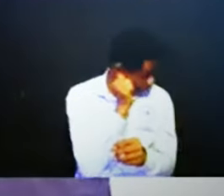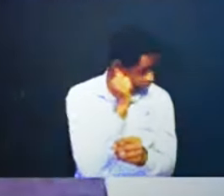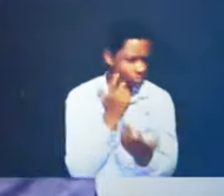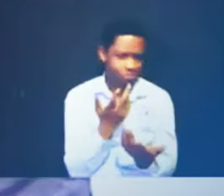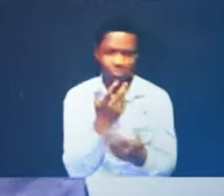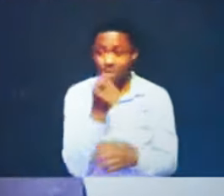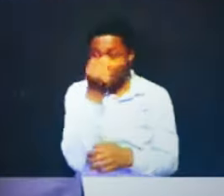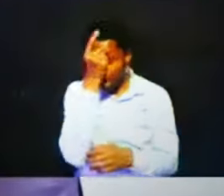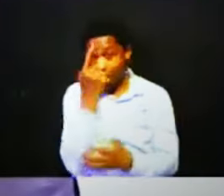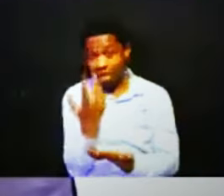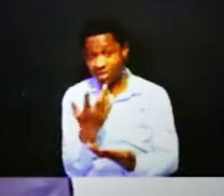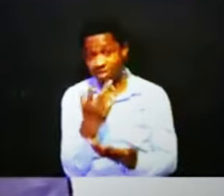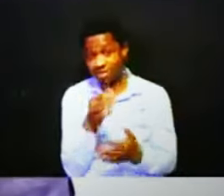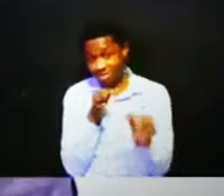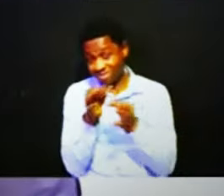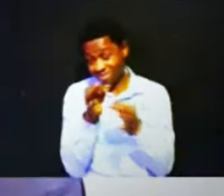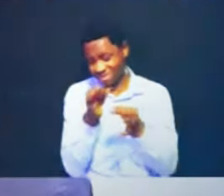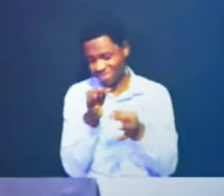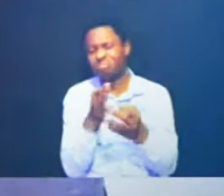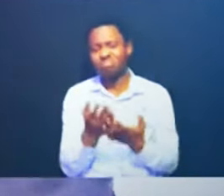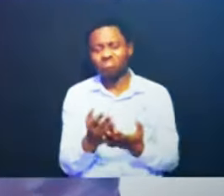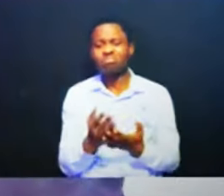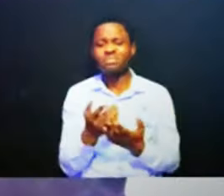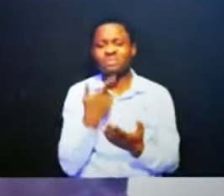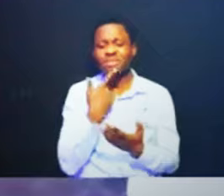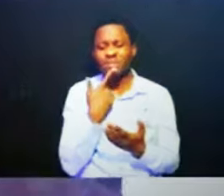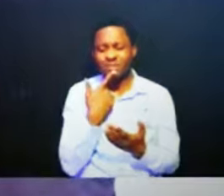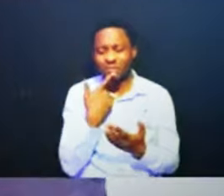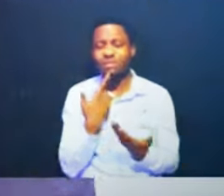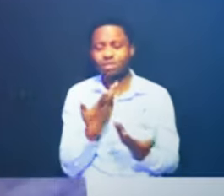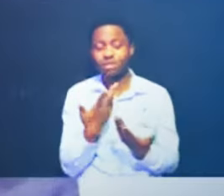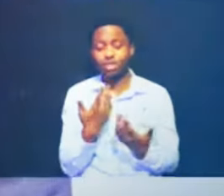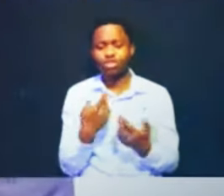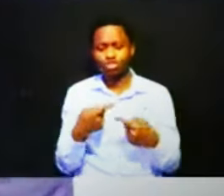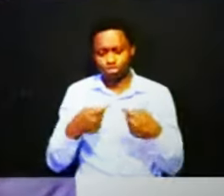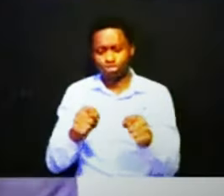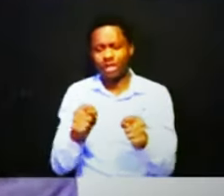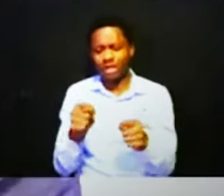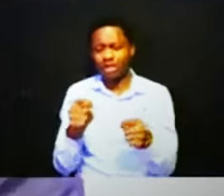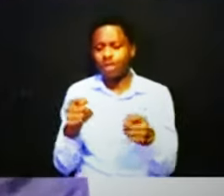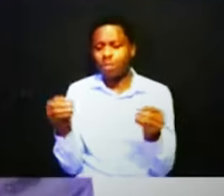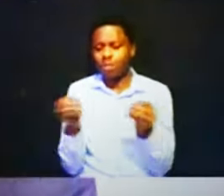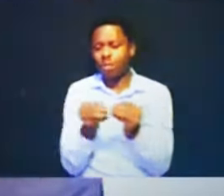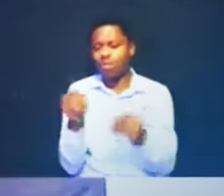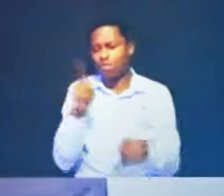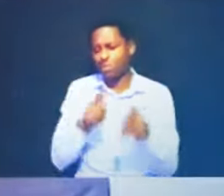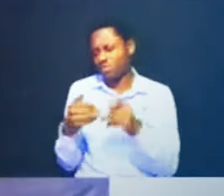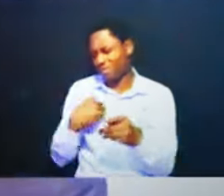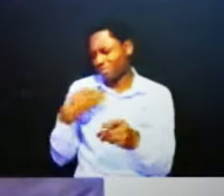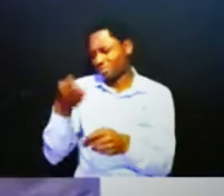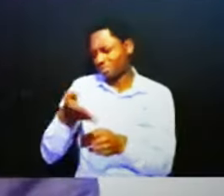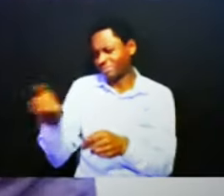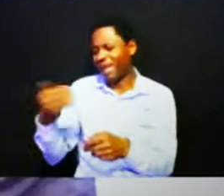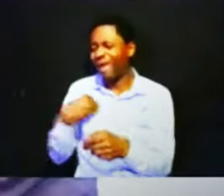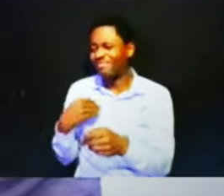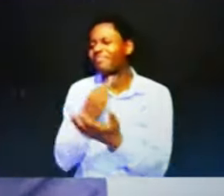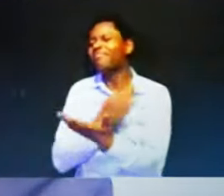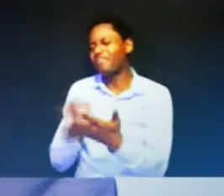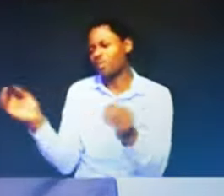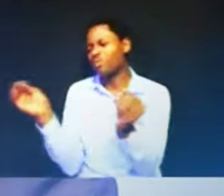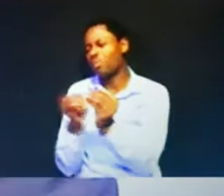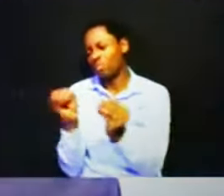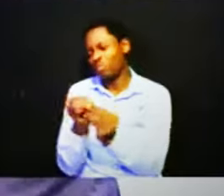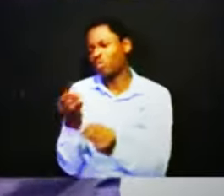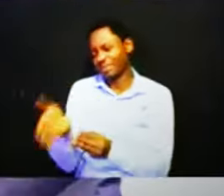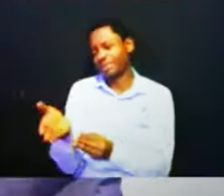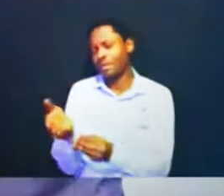you understand me. Megidi se utie de mekani. So we are saying that try and give room for people's failings. Because we are human beings. Si ye nipa yi